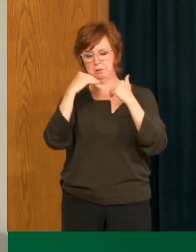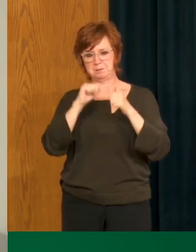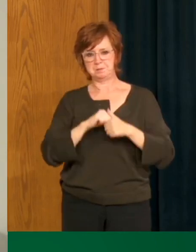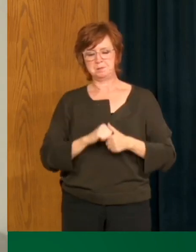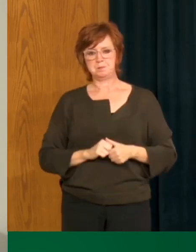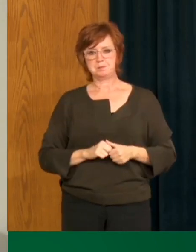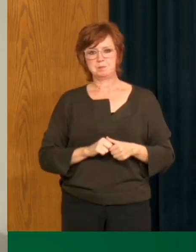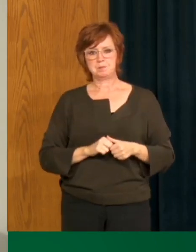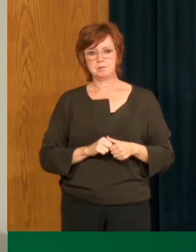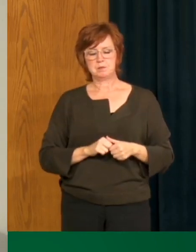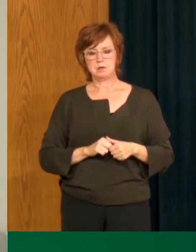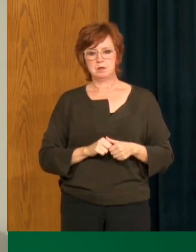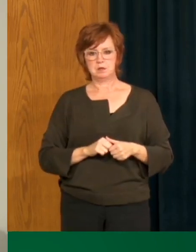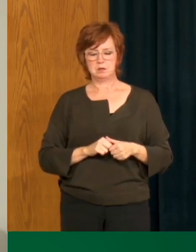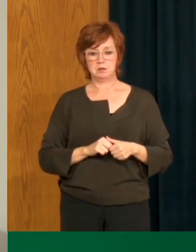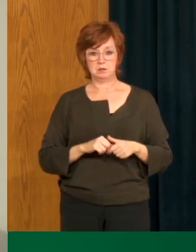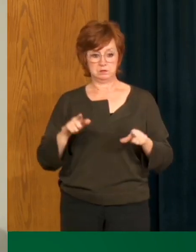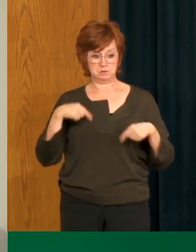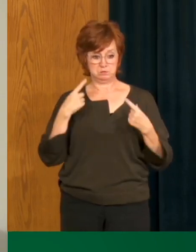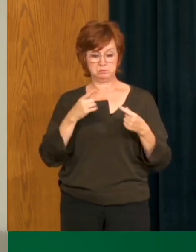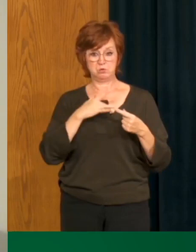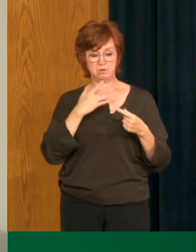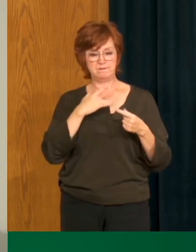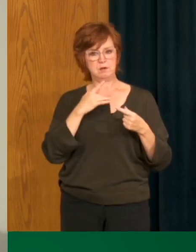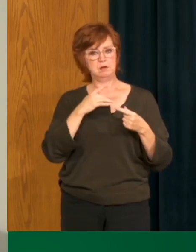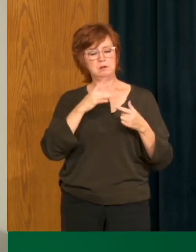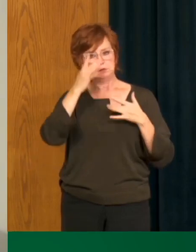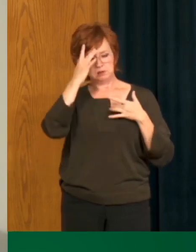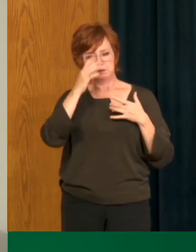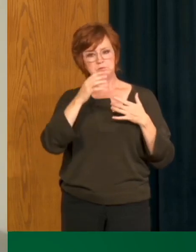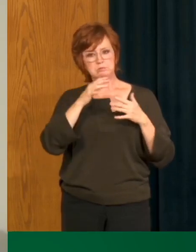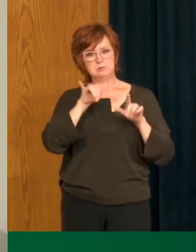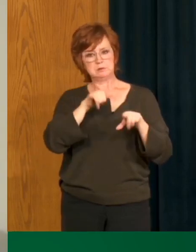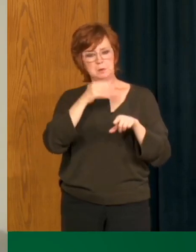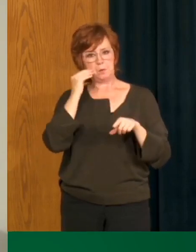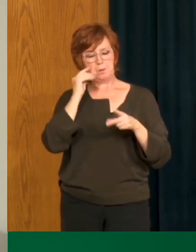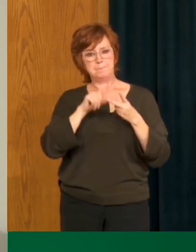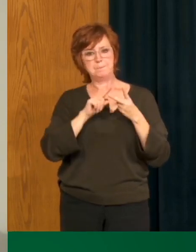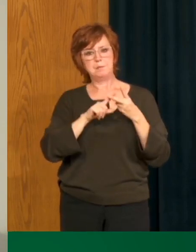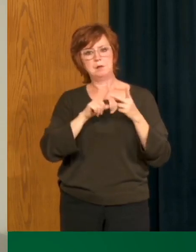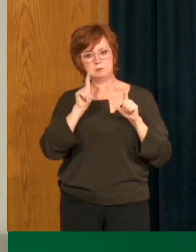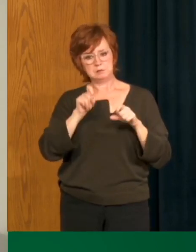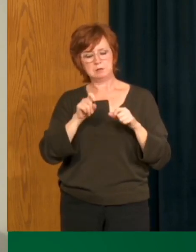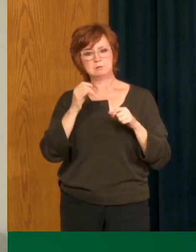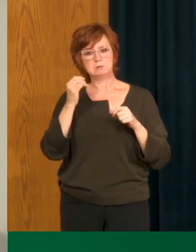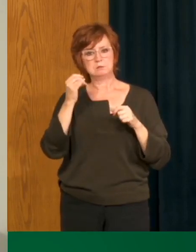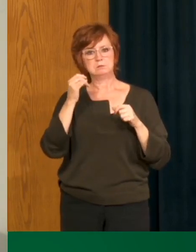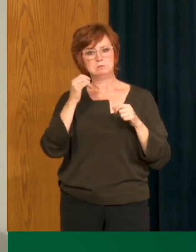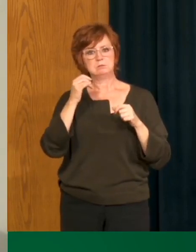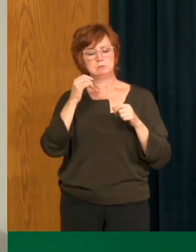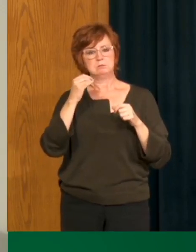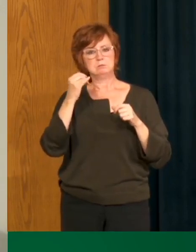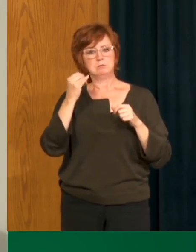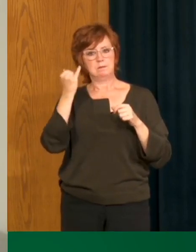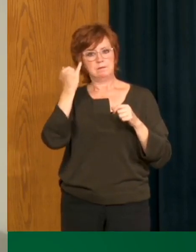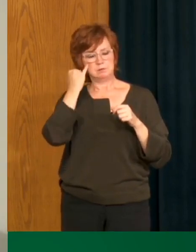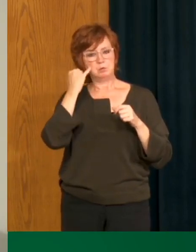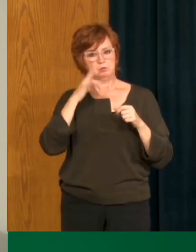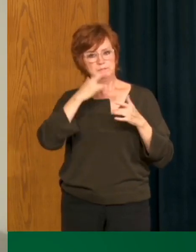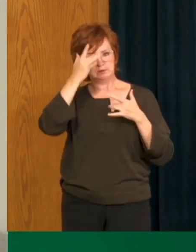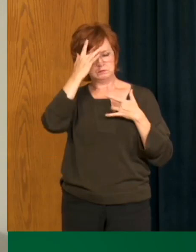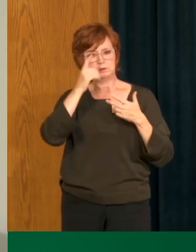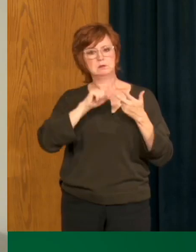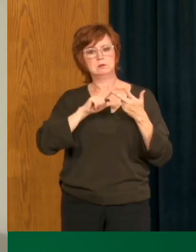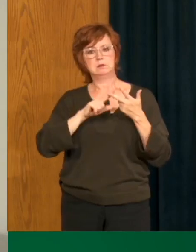done is, isolation if you're unwell, and testing if you're unwell, and isolation if you're close contact for 2 weeks. and that's how you